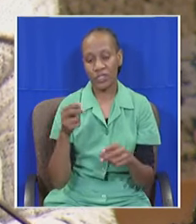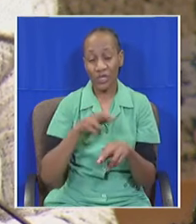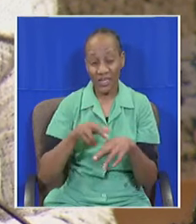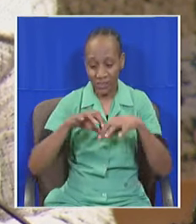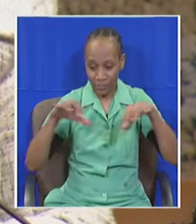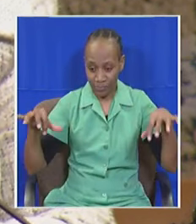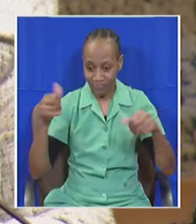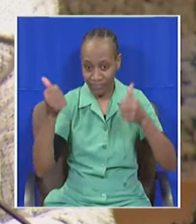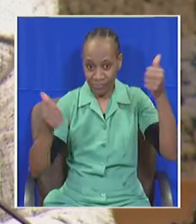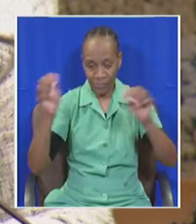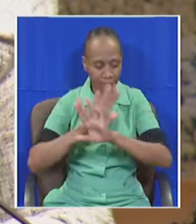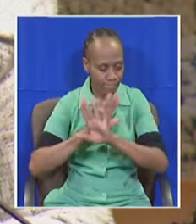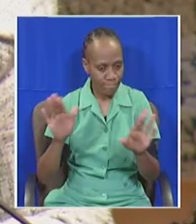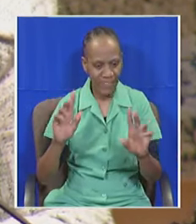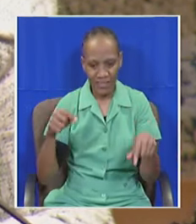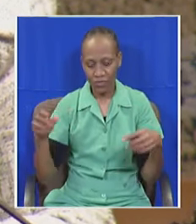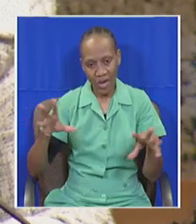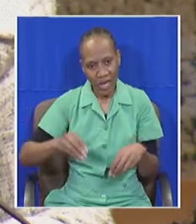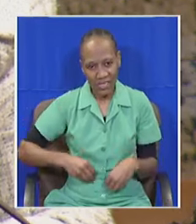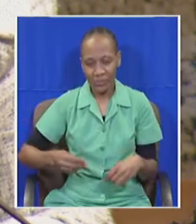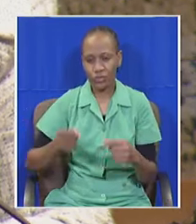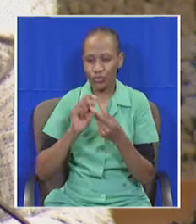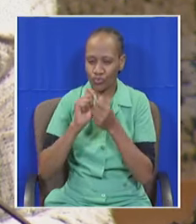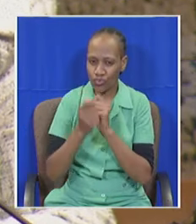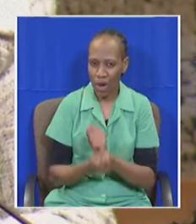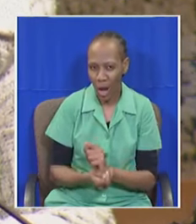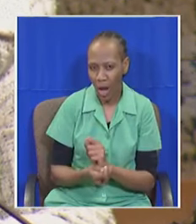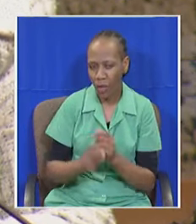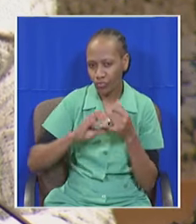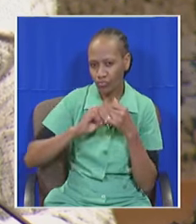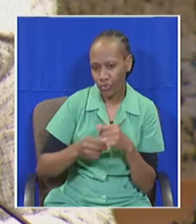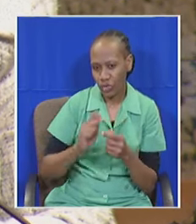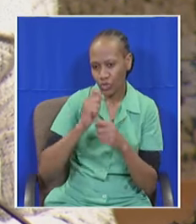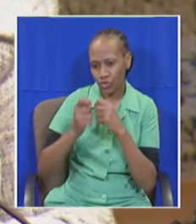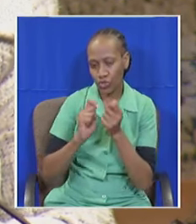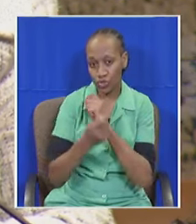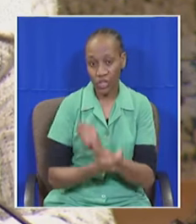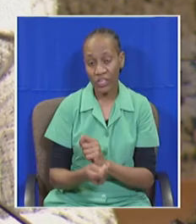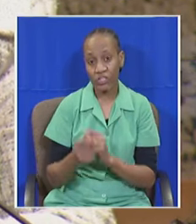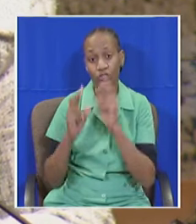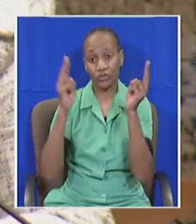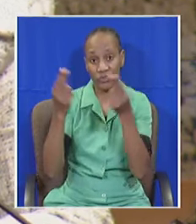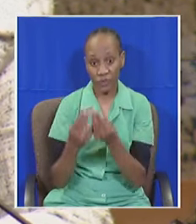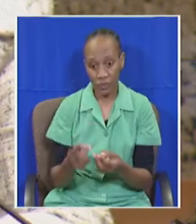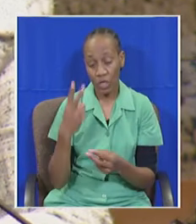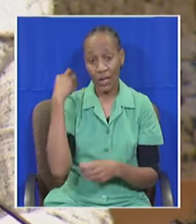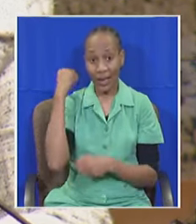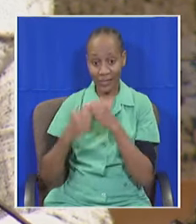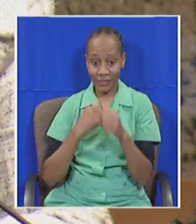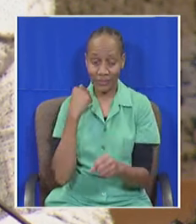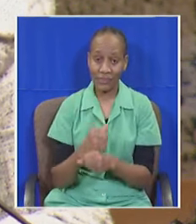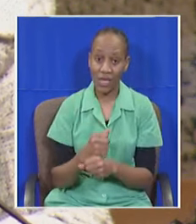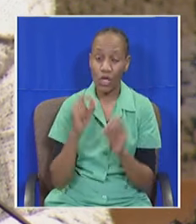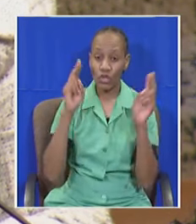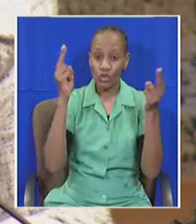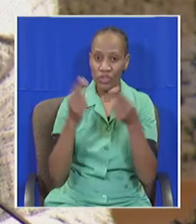superiority, and any attempt to polarize the institution. We understand that in 2016, the institution officially